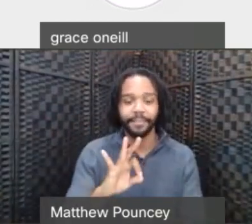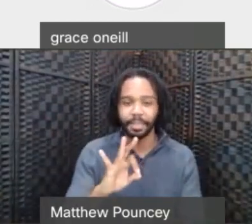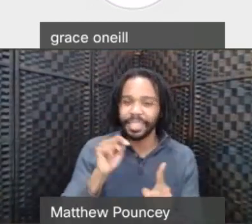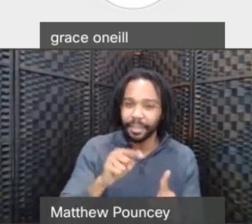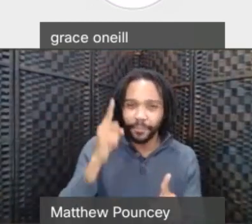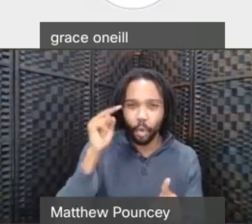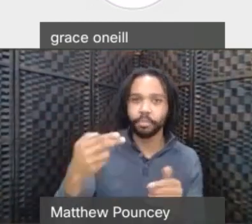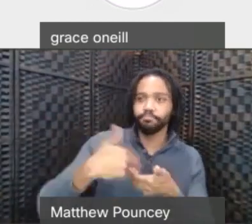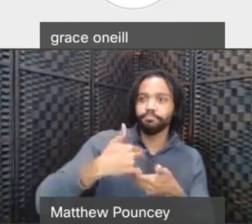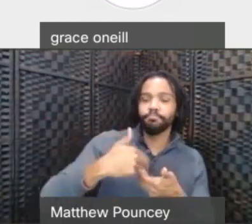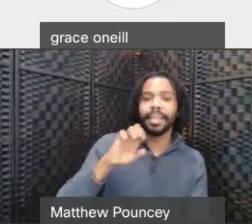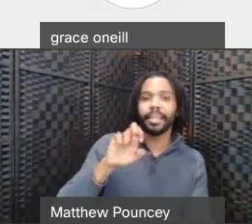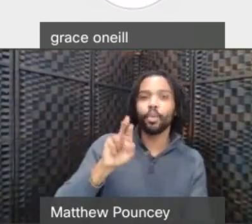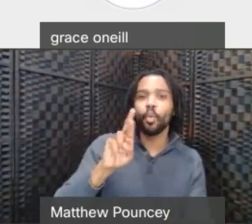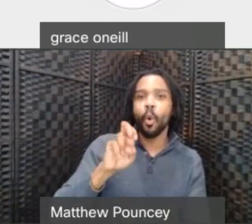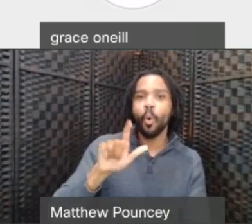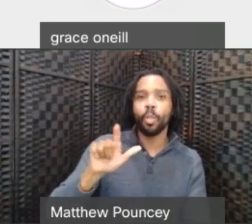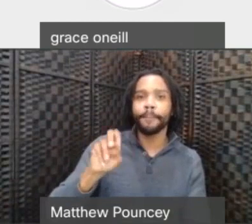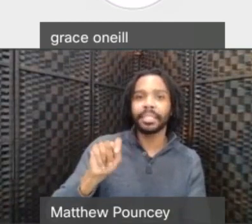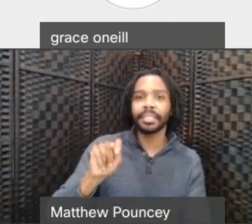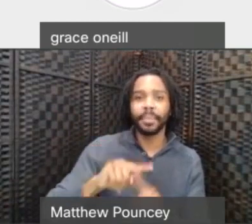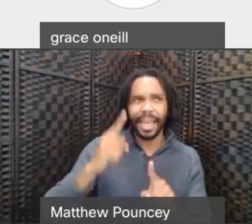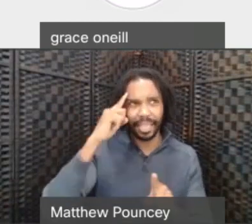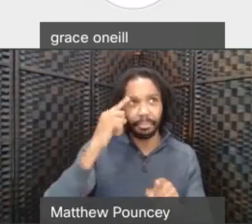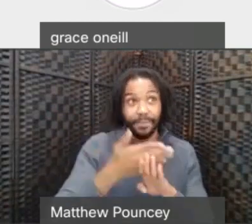I think that the end of this month is very reasonable.